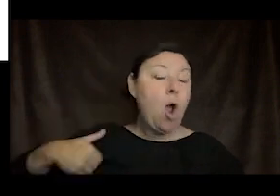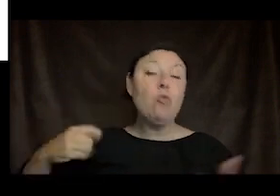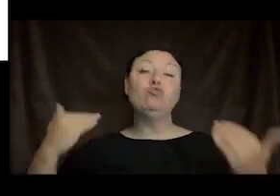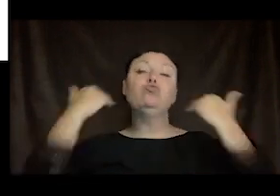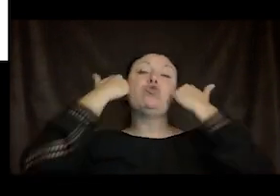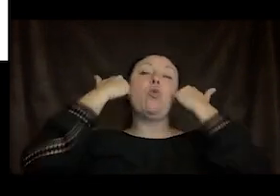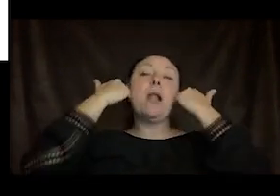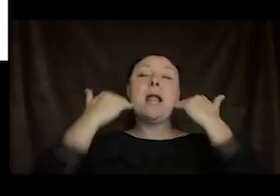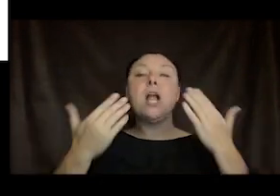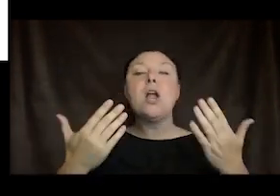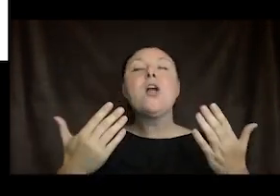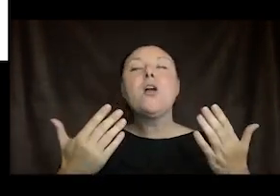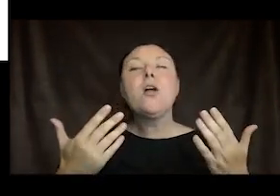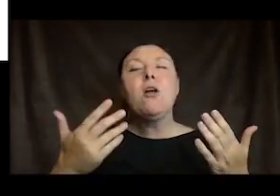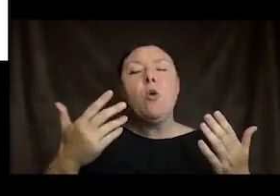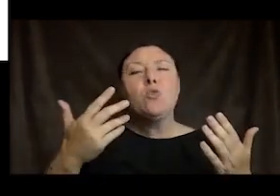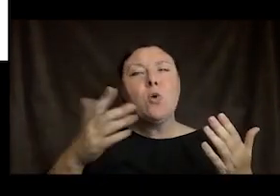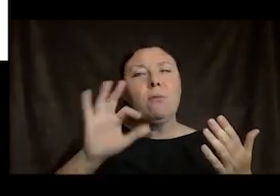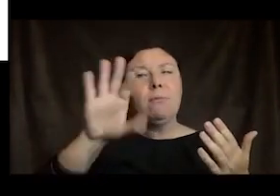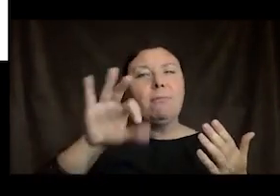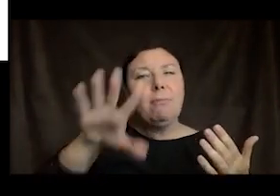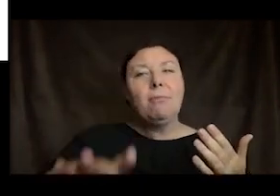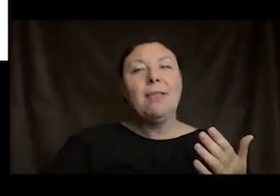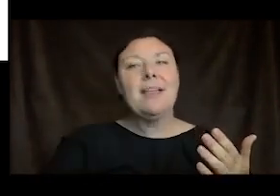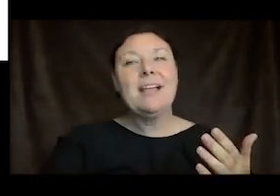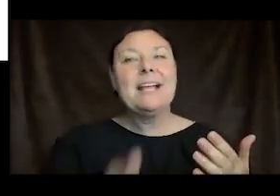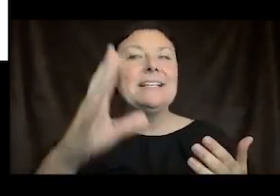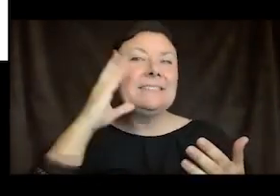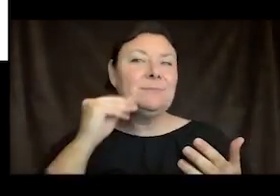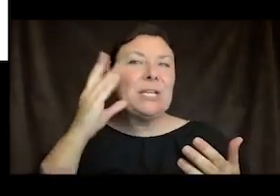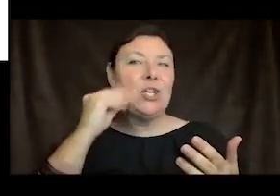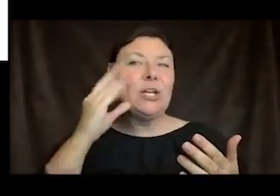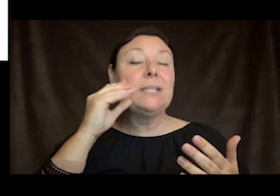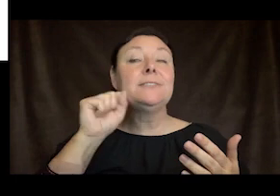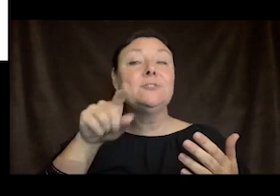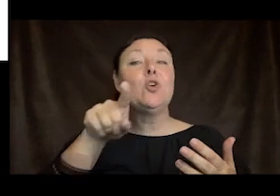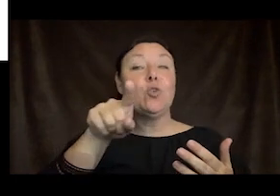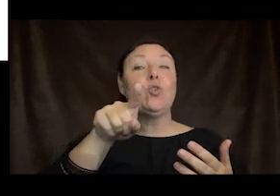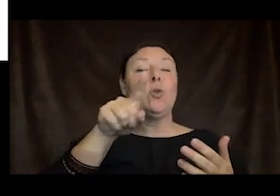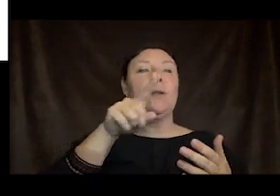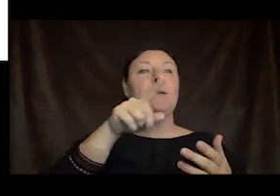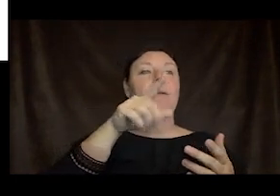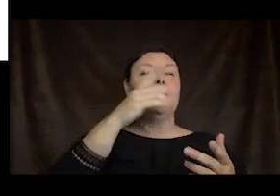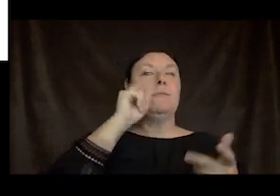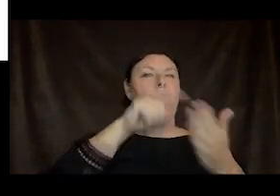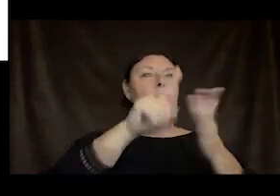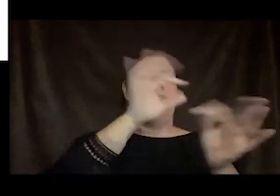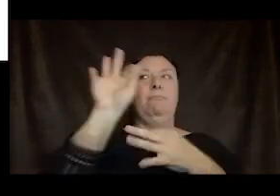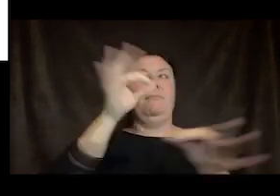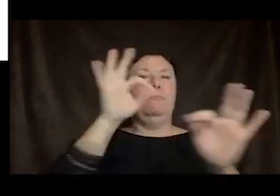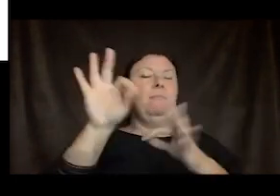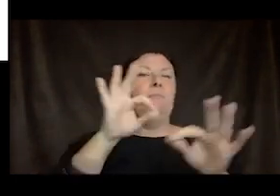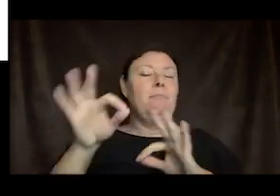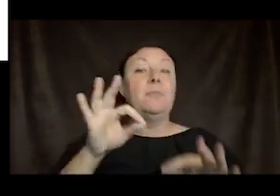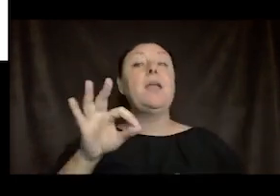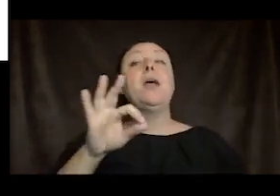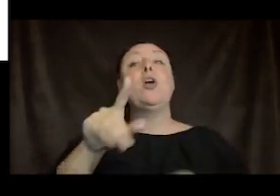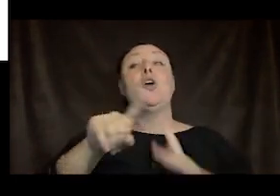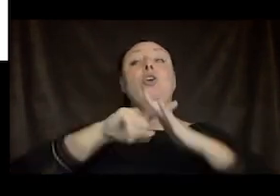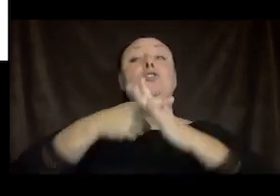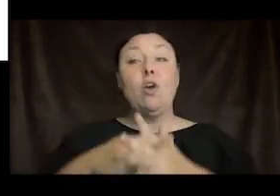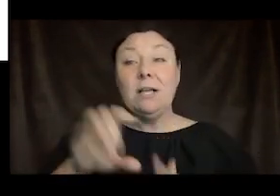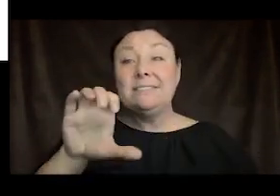hair. You know, putting other kinds of experiences in there so that when you get to something like teaching civil rights in the